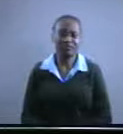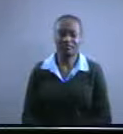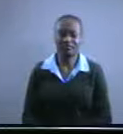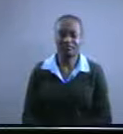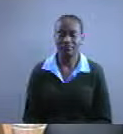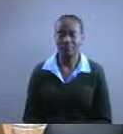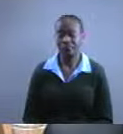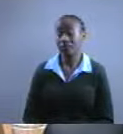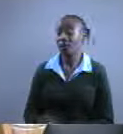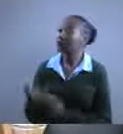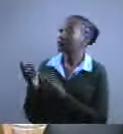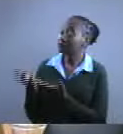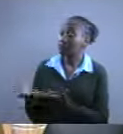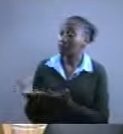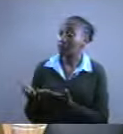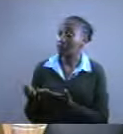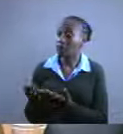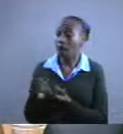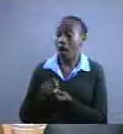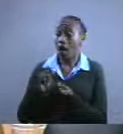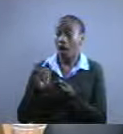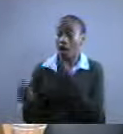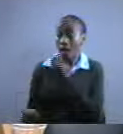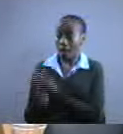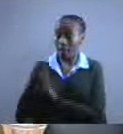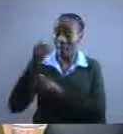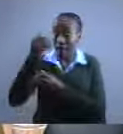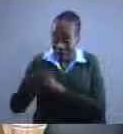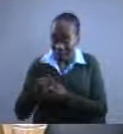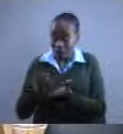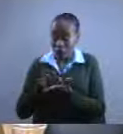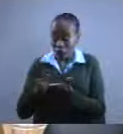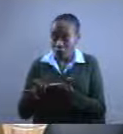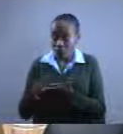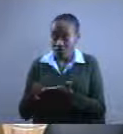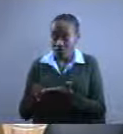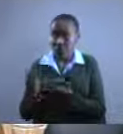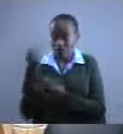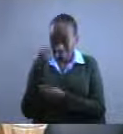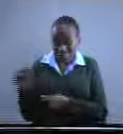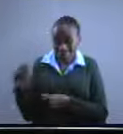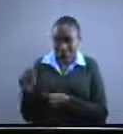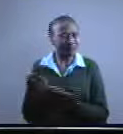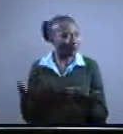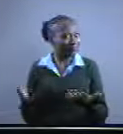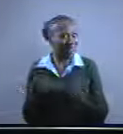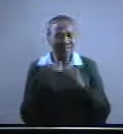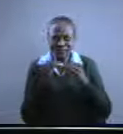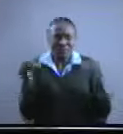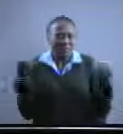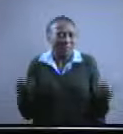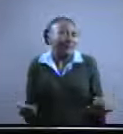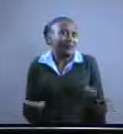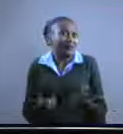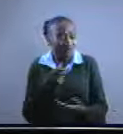We're objecting to the outcome of the vote. The vote. It's democracy. You can't object to a democratic